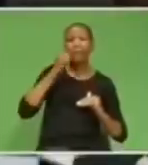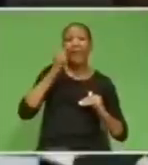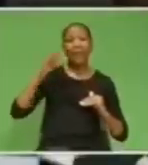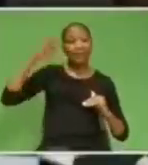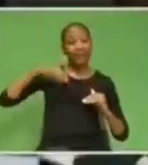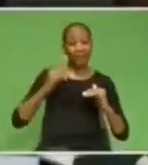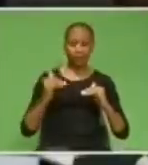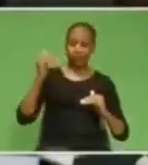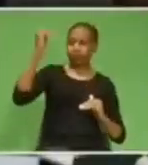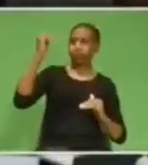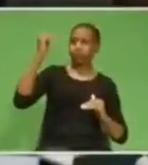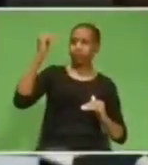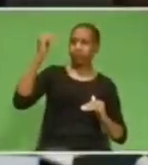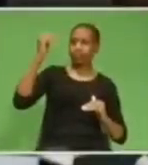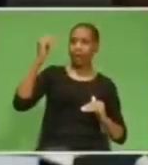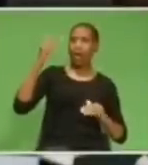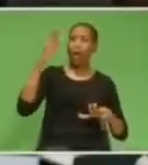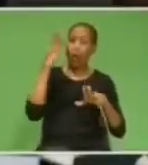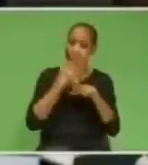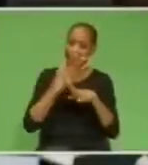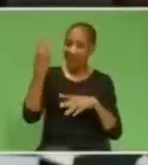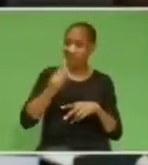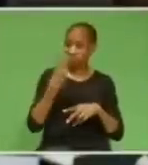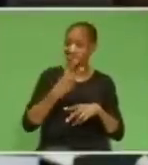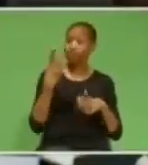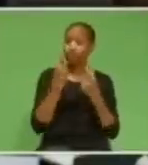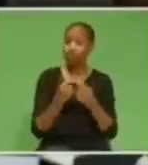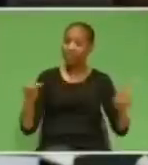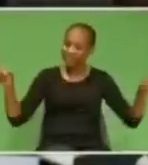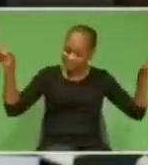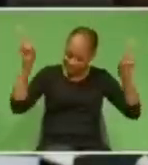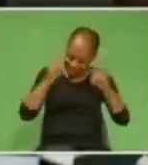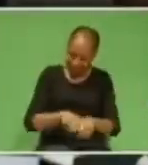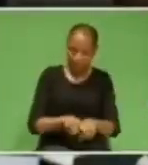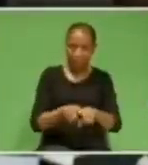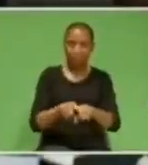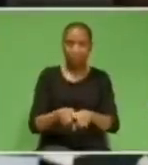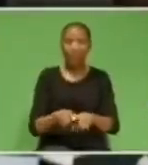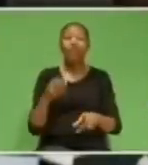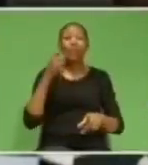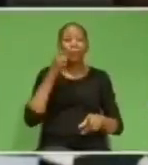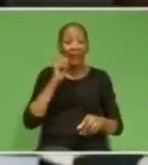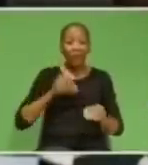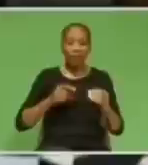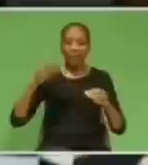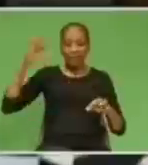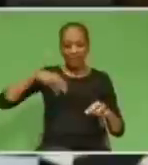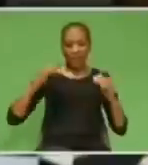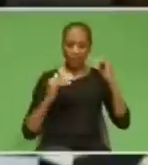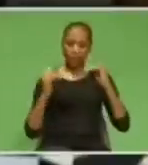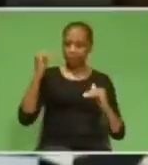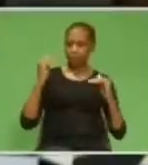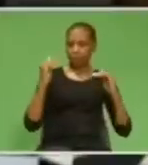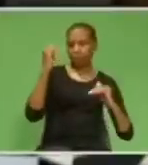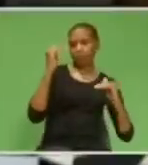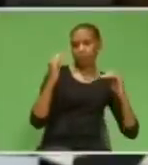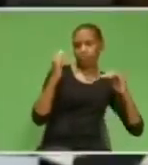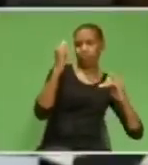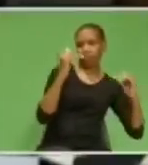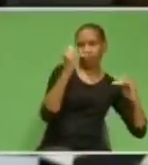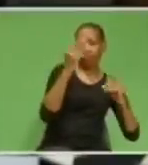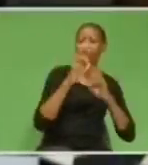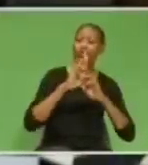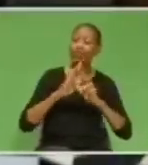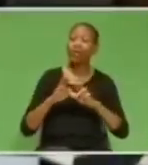less than men doing the same job. The Gender Pay Group report of the National Business